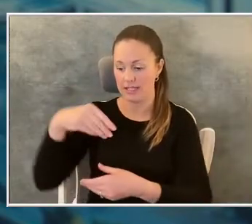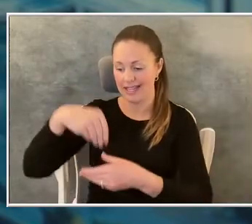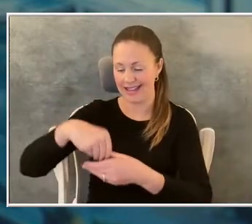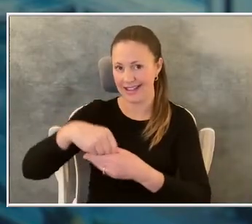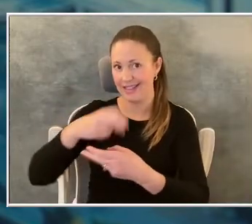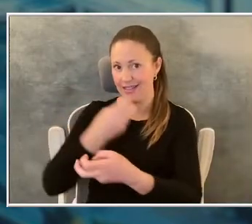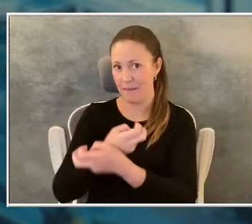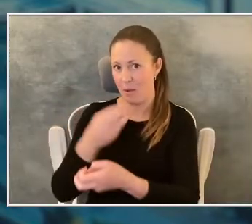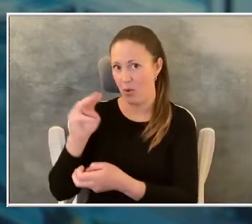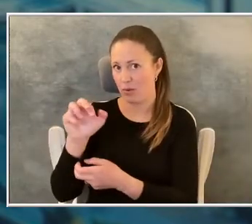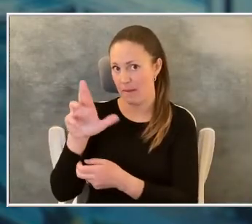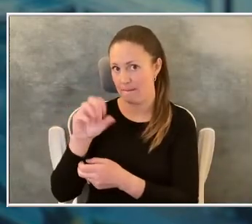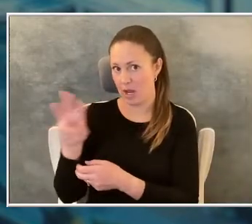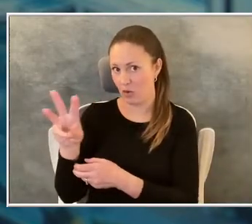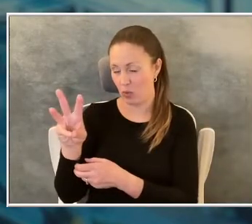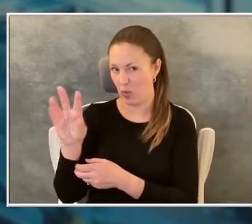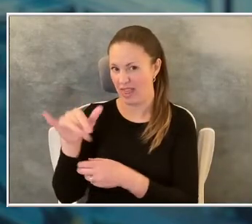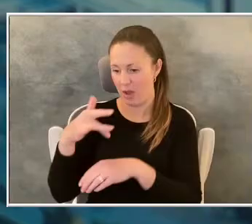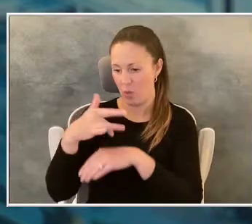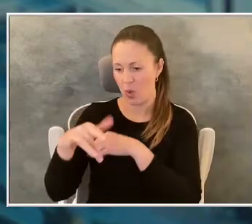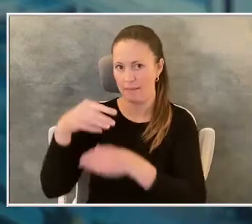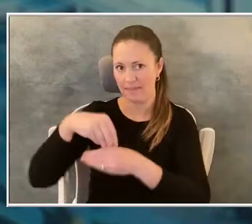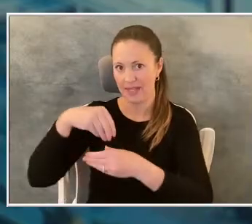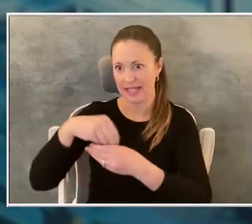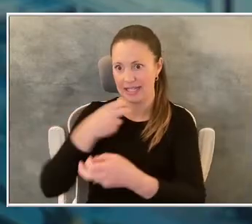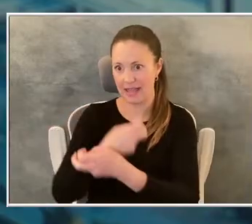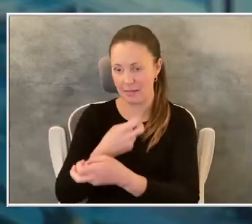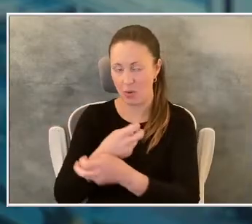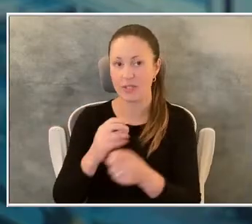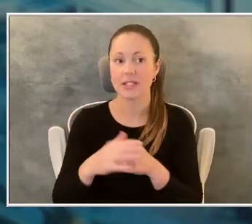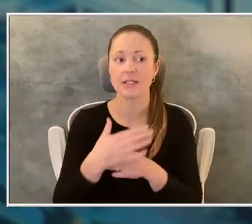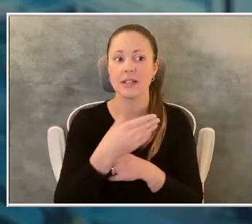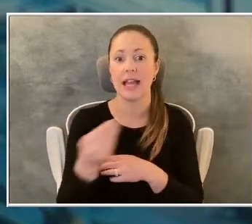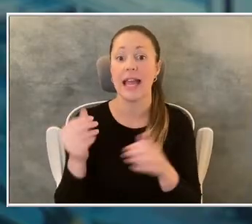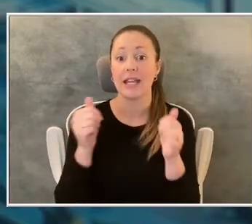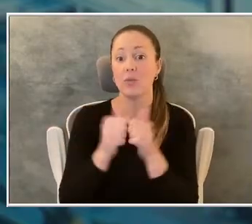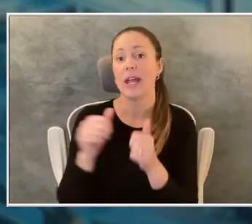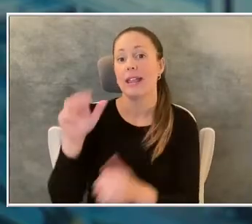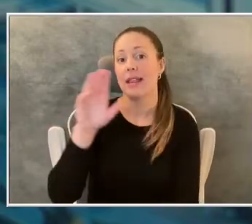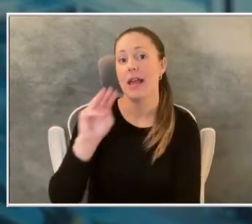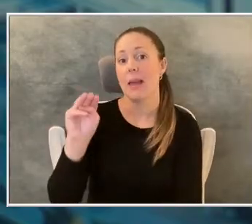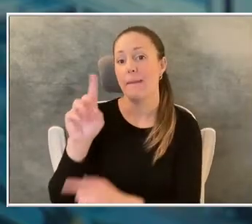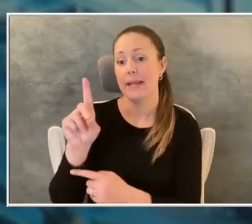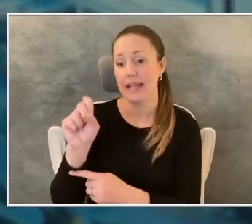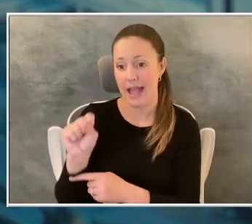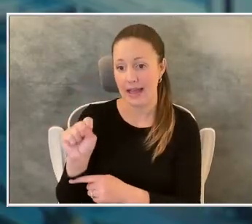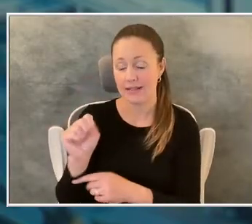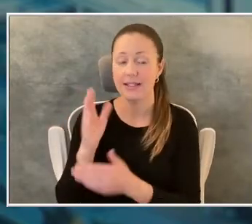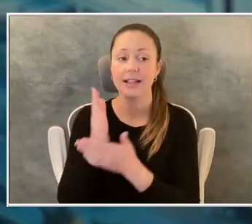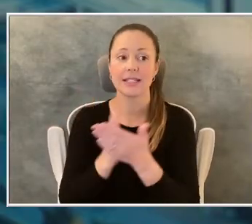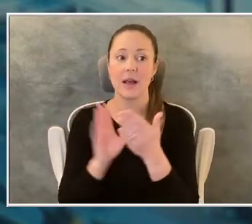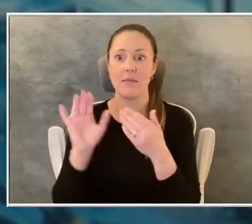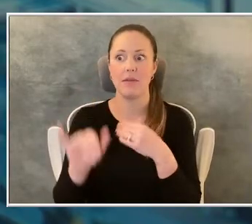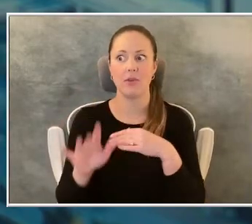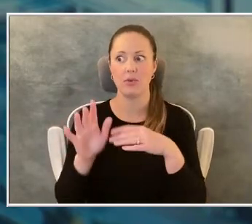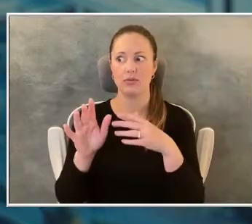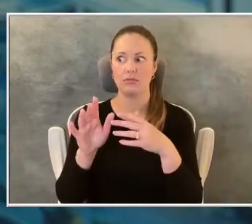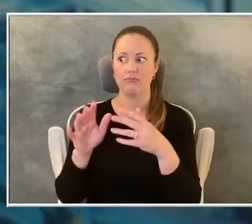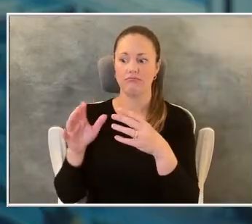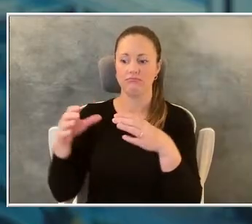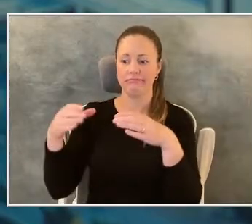bones. And in myelodysplastic syndrome, some of these early cells, they